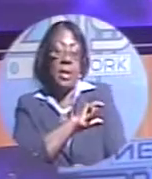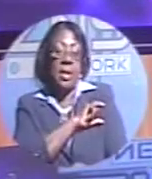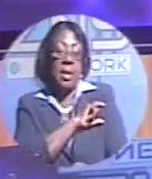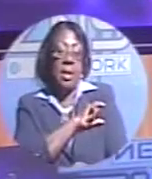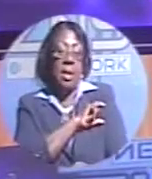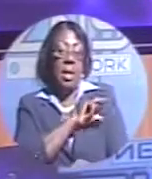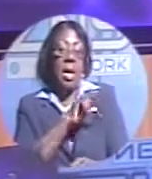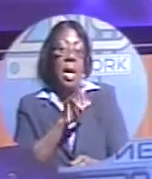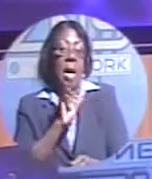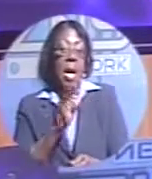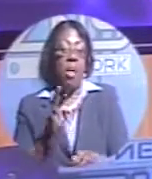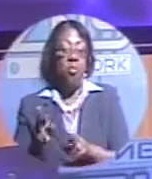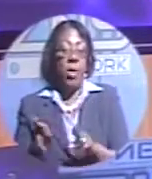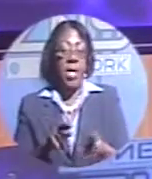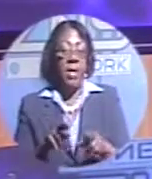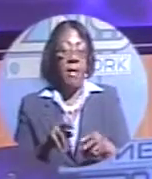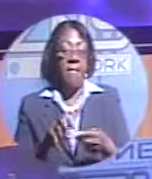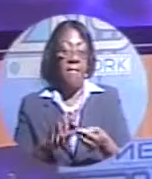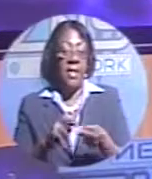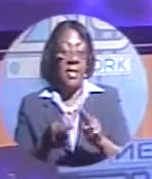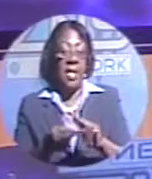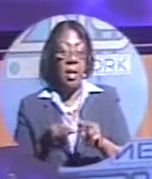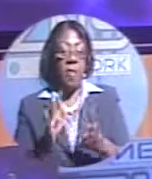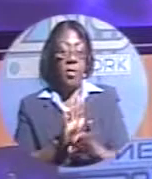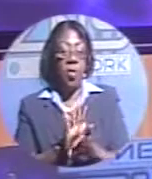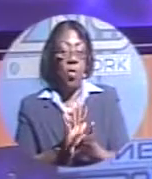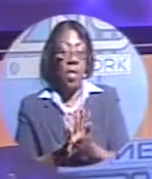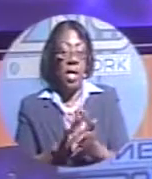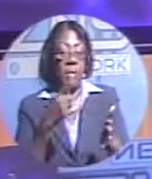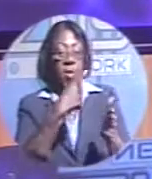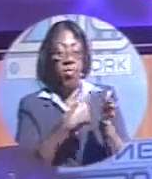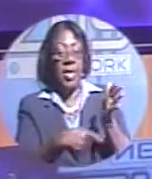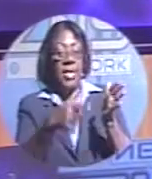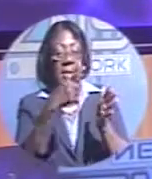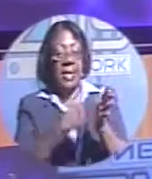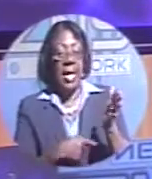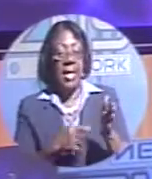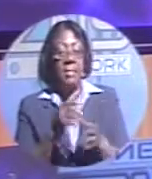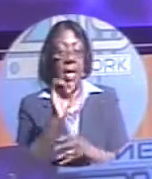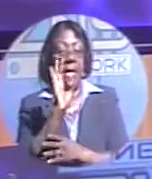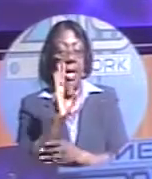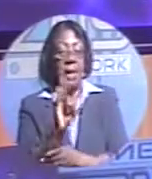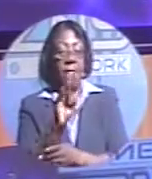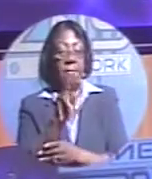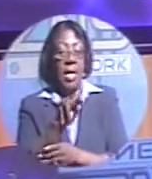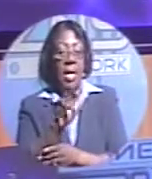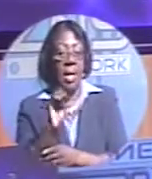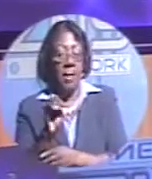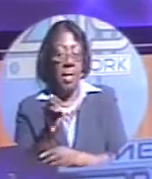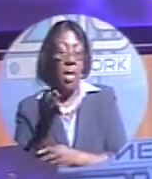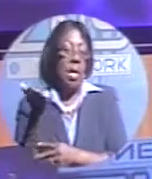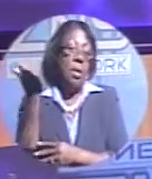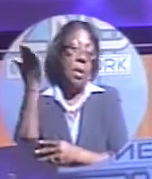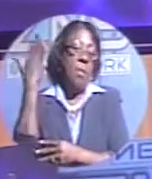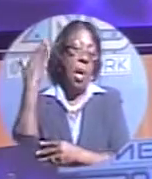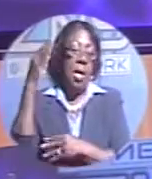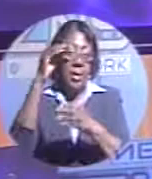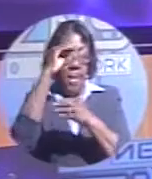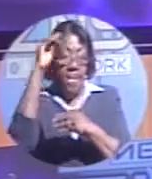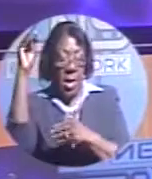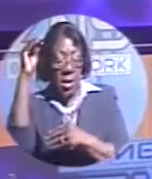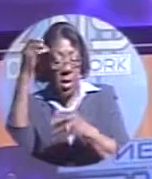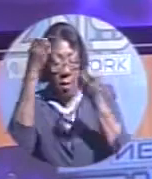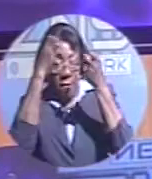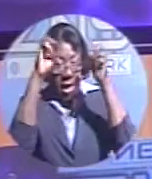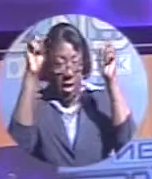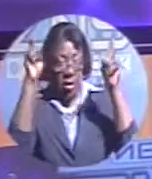our public school system are being highly criticized by the opposition Free National Movement. The former Minister of Education strongly feels the